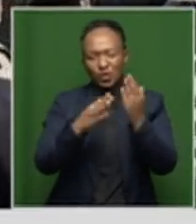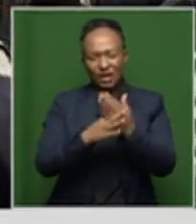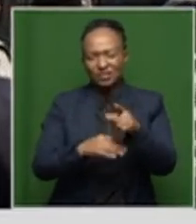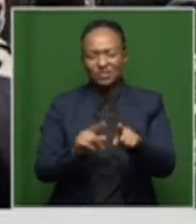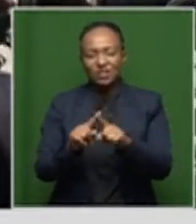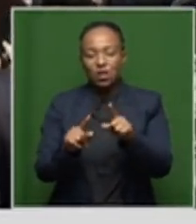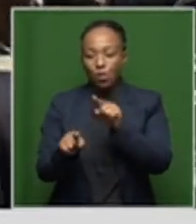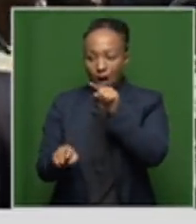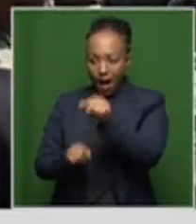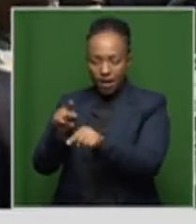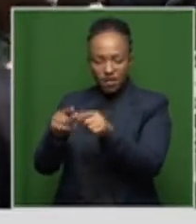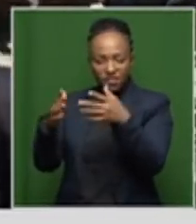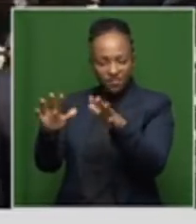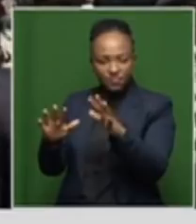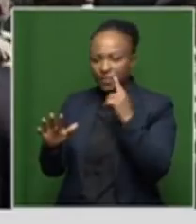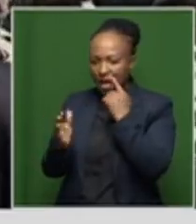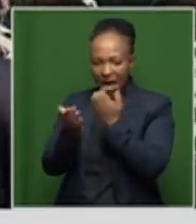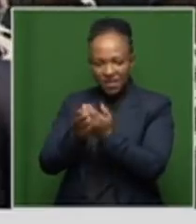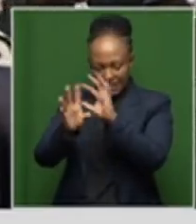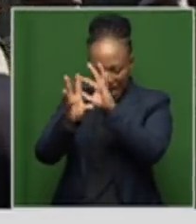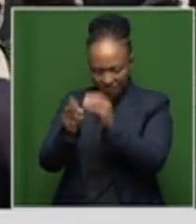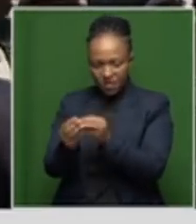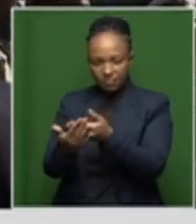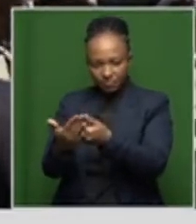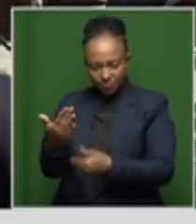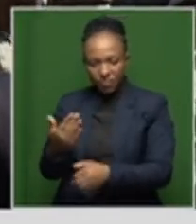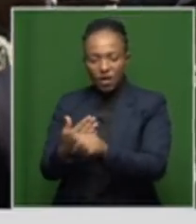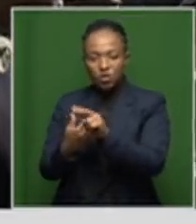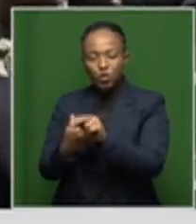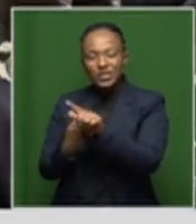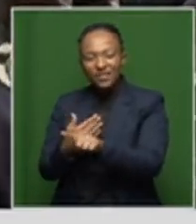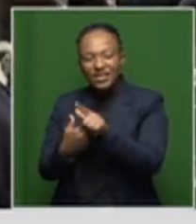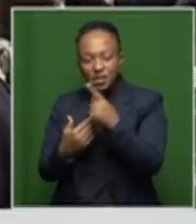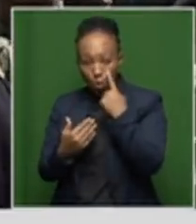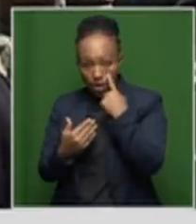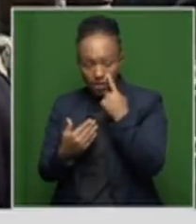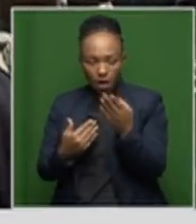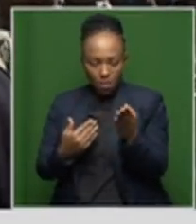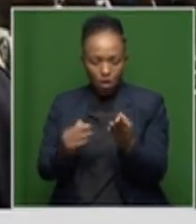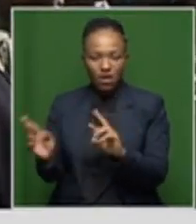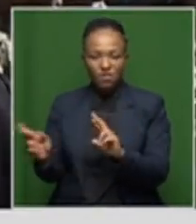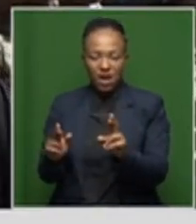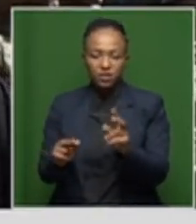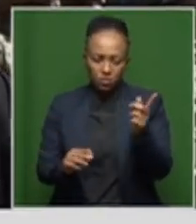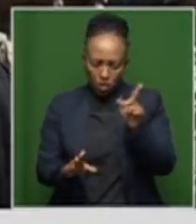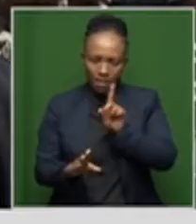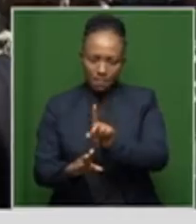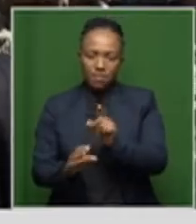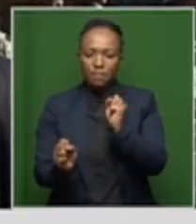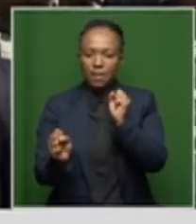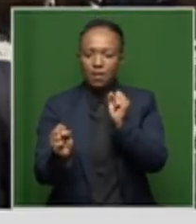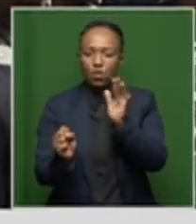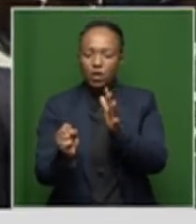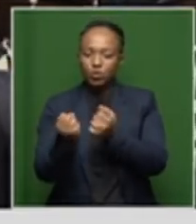have the allegations, we have strong evidence, we have credible 217 witnesses that are prepared to come here and testify